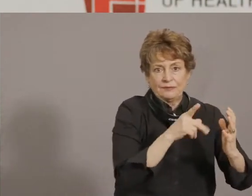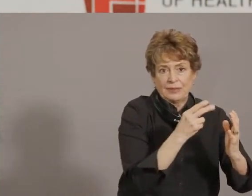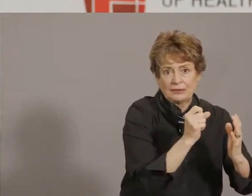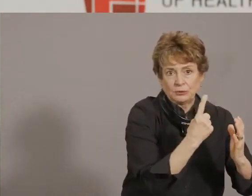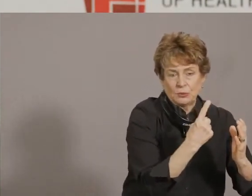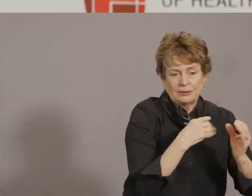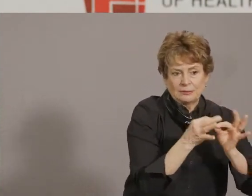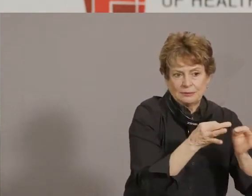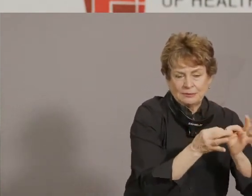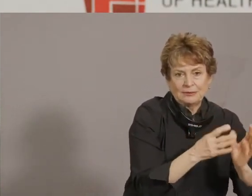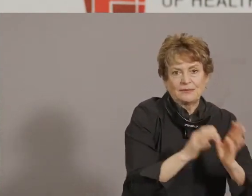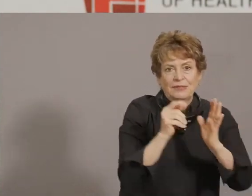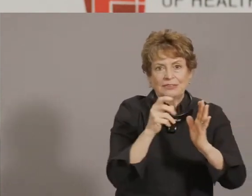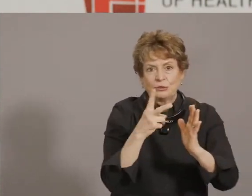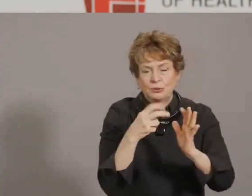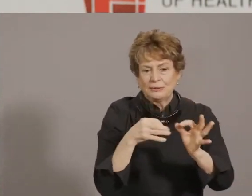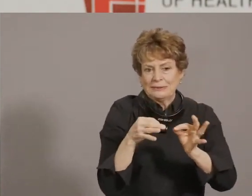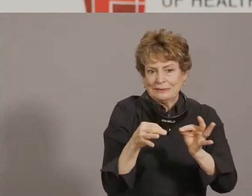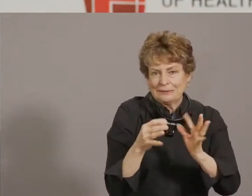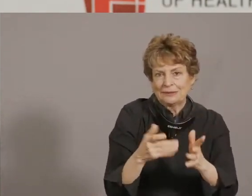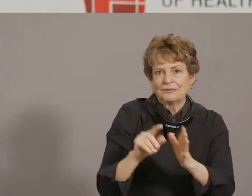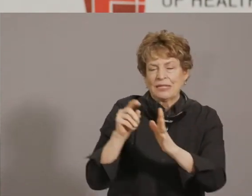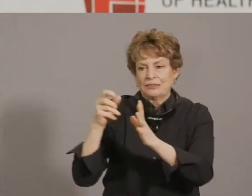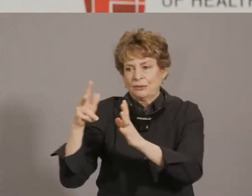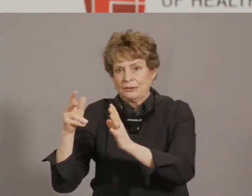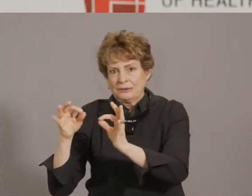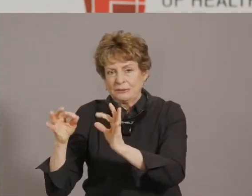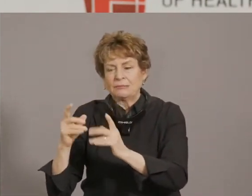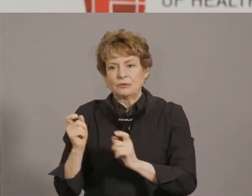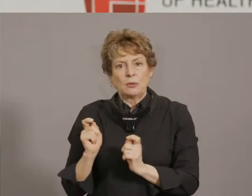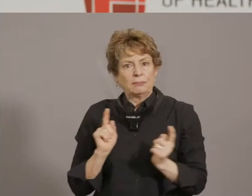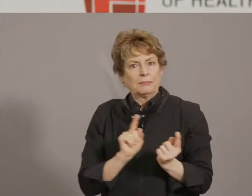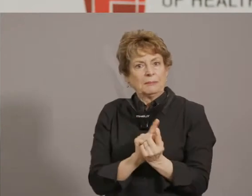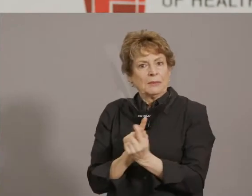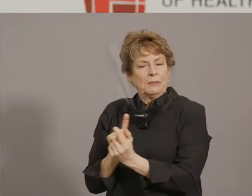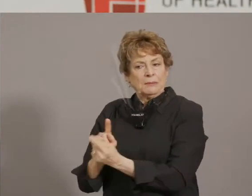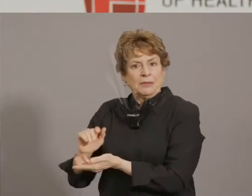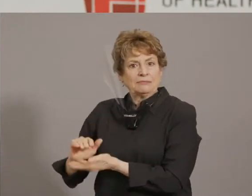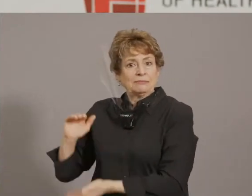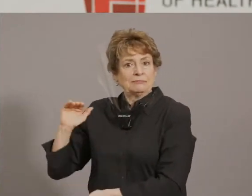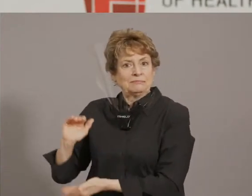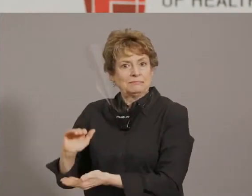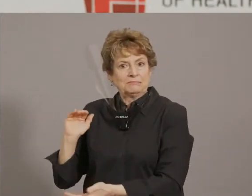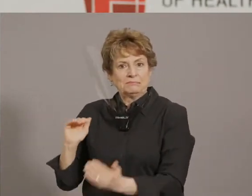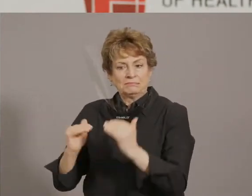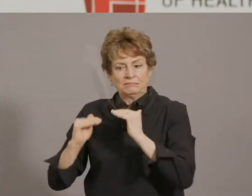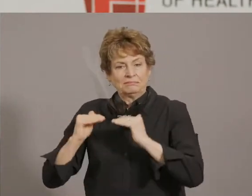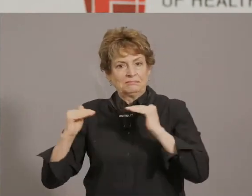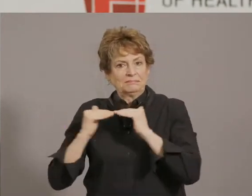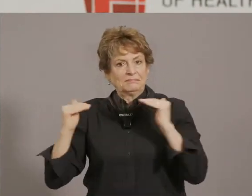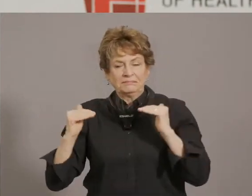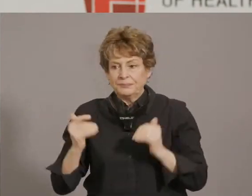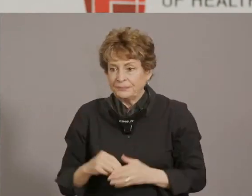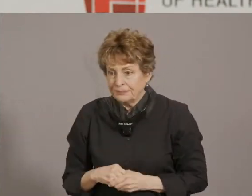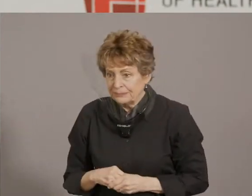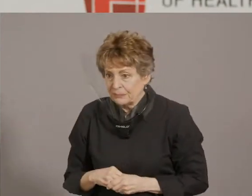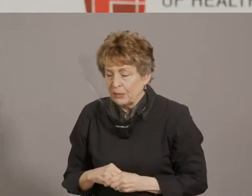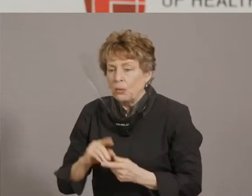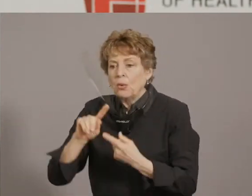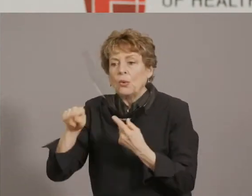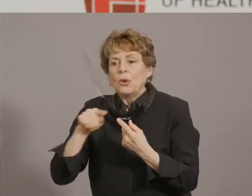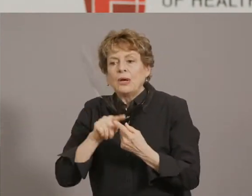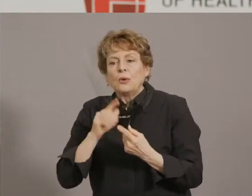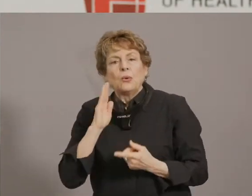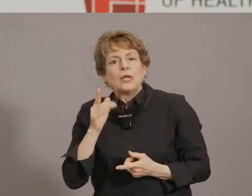we see this kind of shift in communication? And is that going to be like along the lines of the Mask Up Arizona campaign that started over the